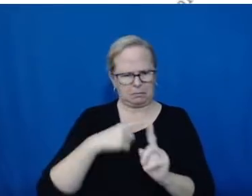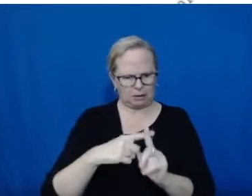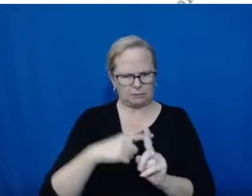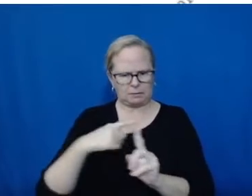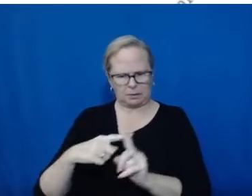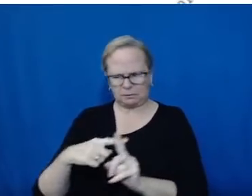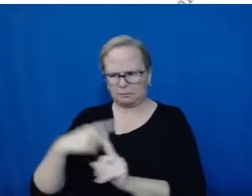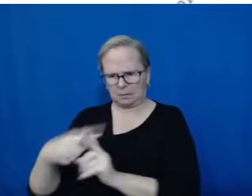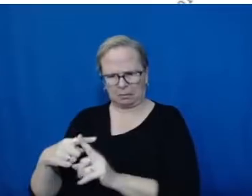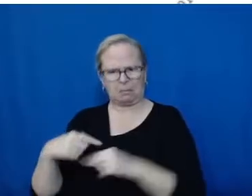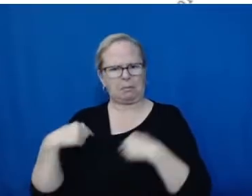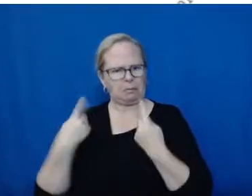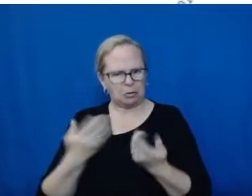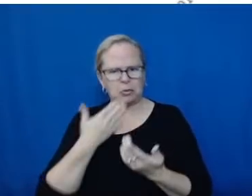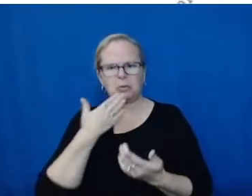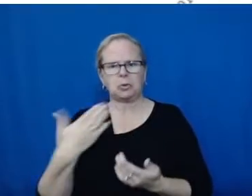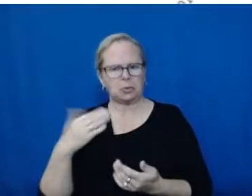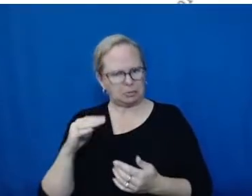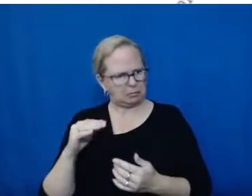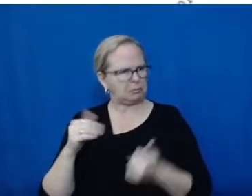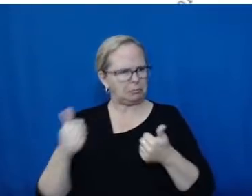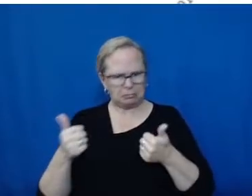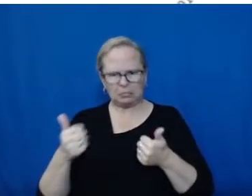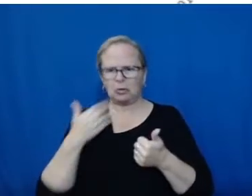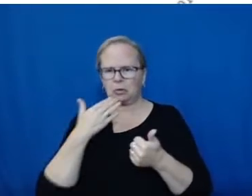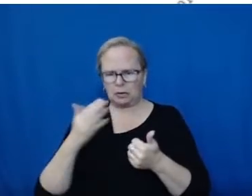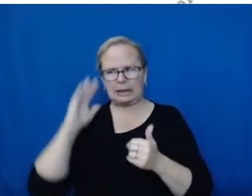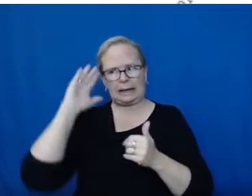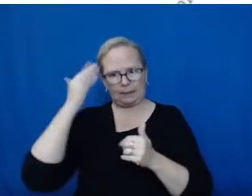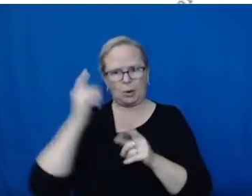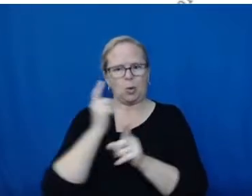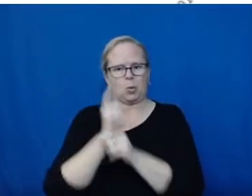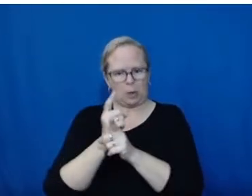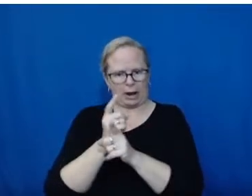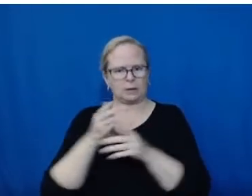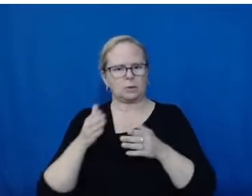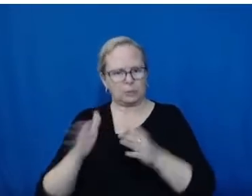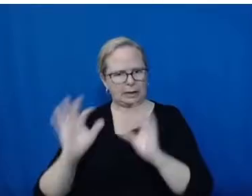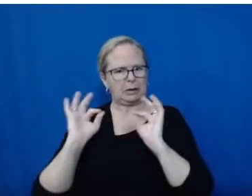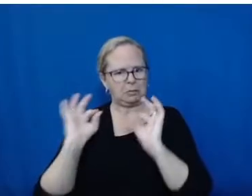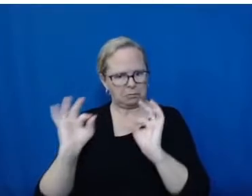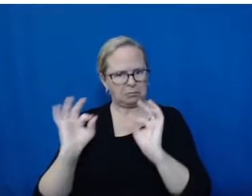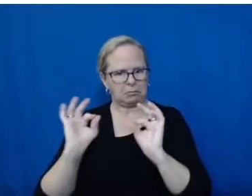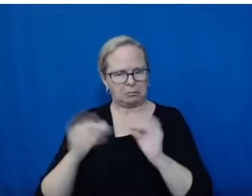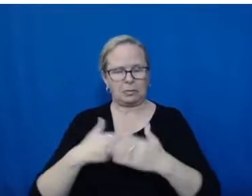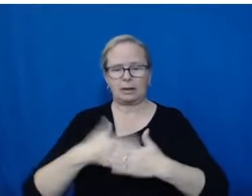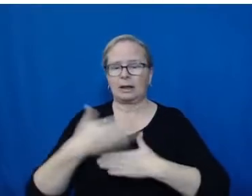feeling good about that. It means we are going into the right direction. Next slide, please.